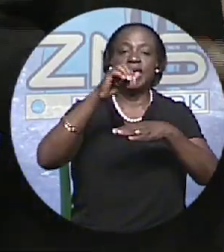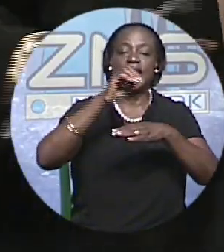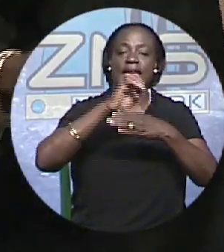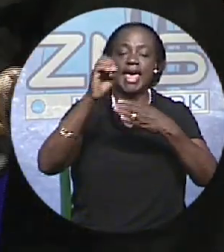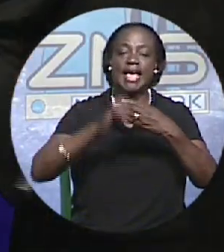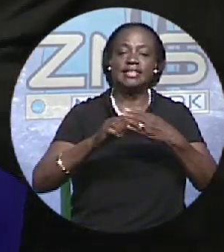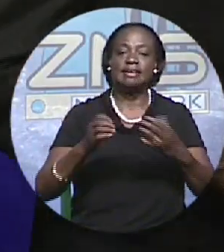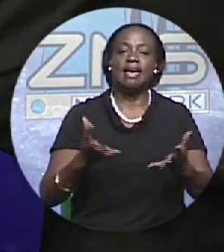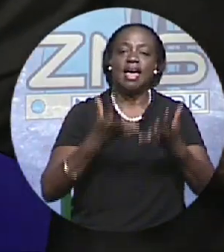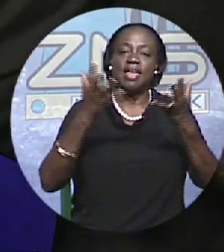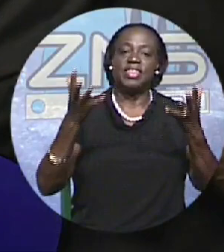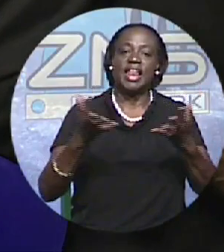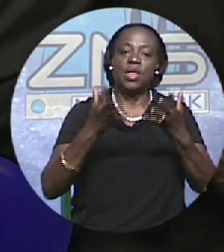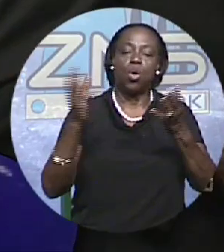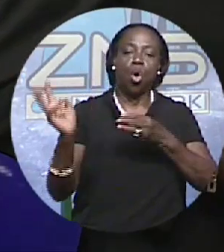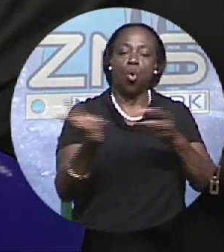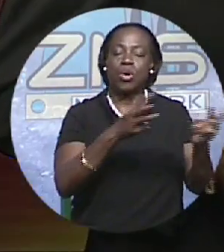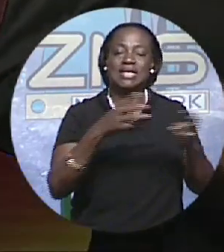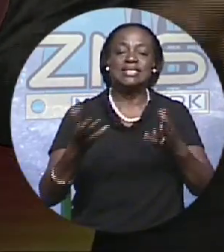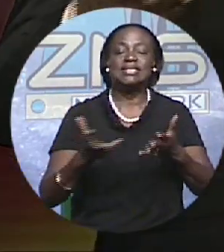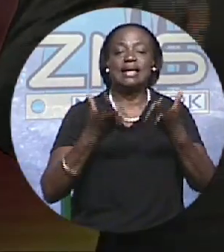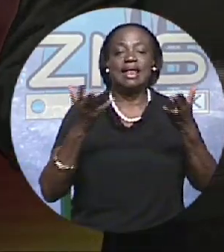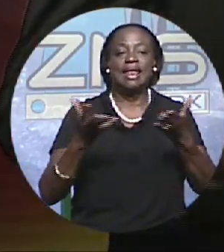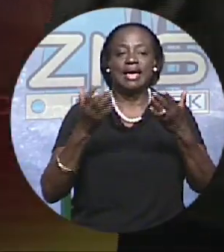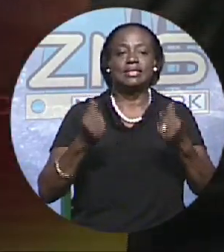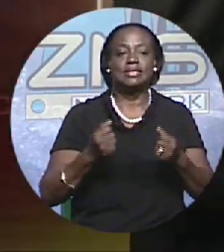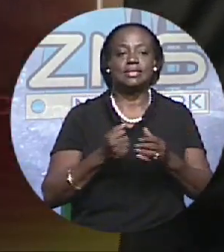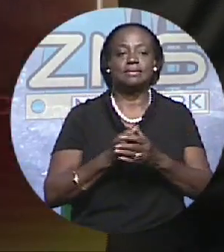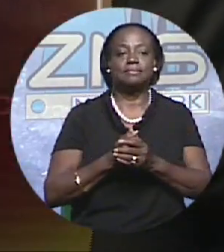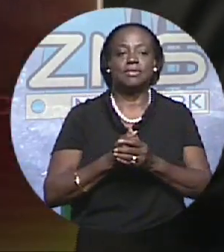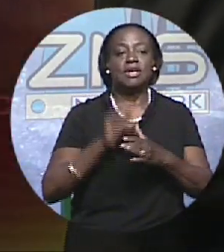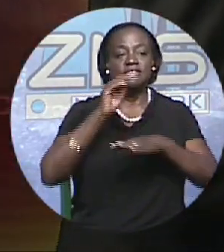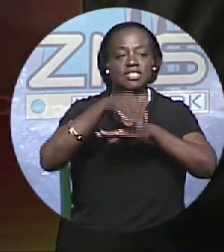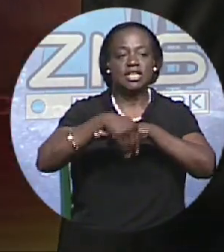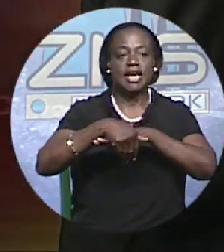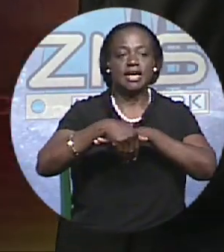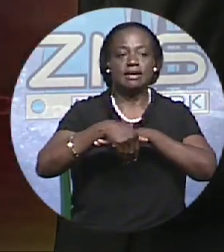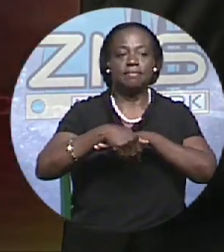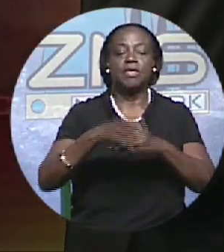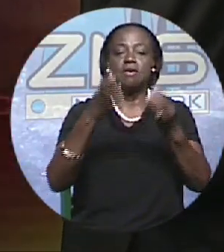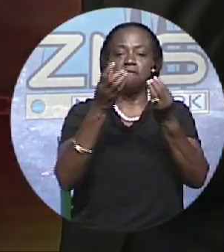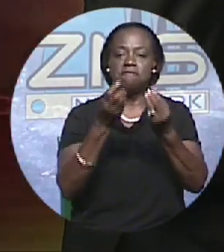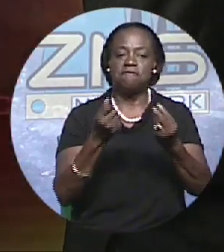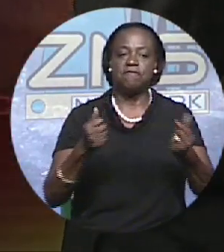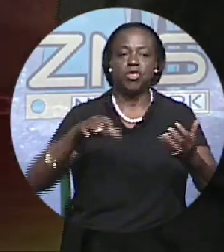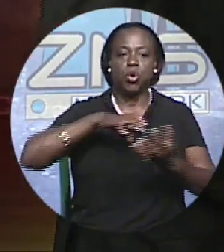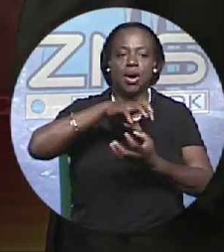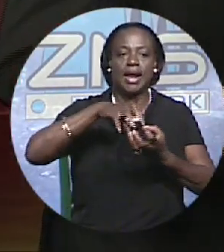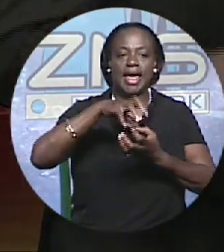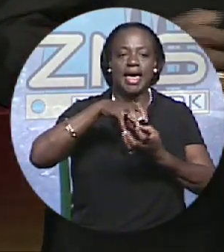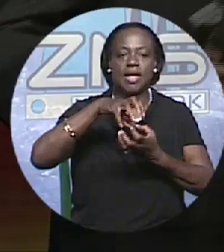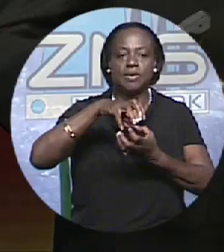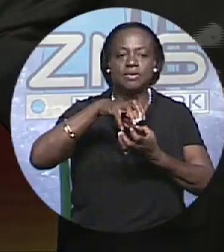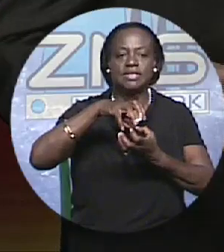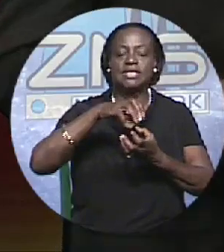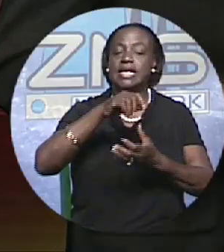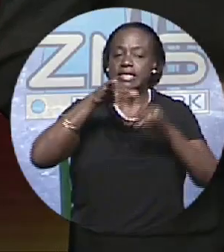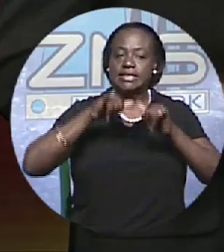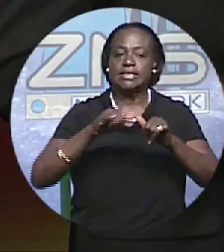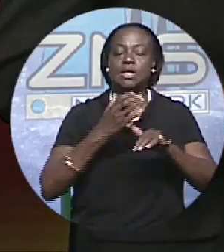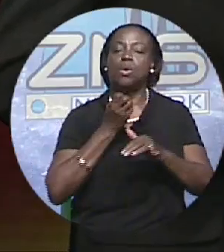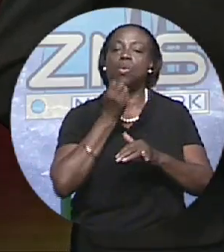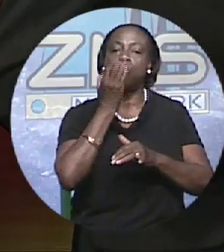variable, very flat seas, 3 feet or less over the ocean. The forecast for tonight calls for just a few clouds floating around, still warm